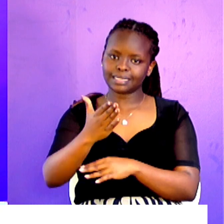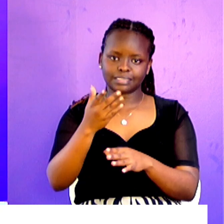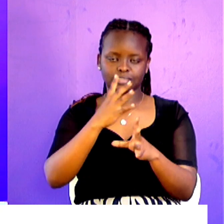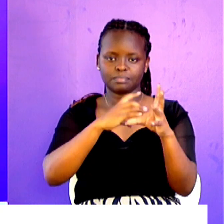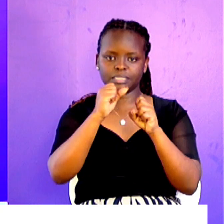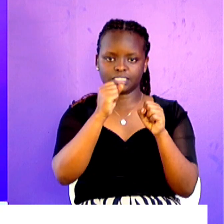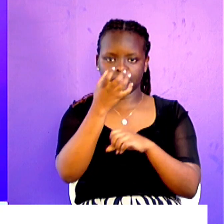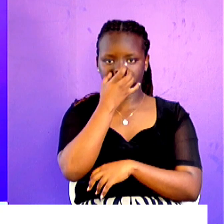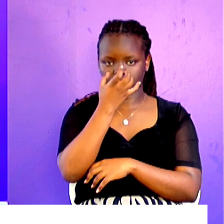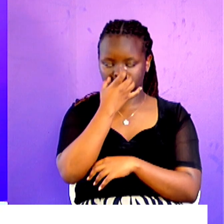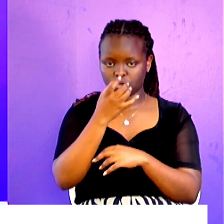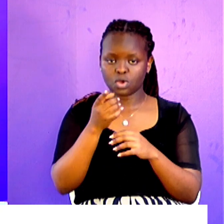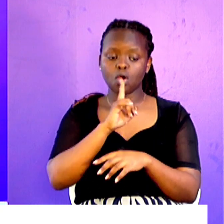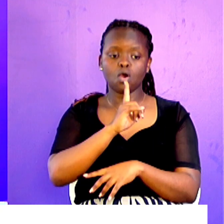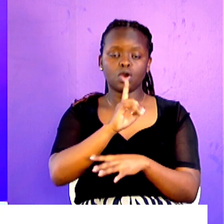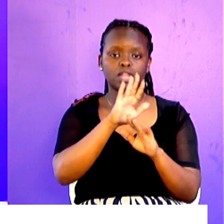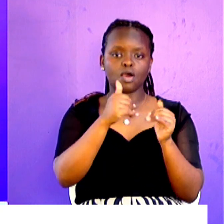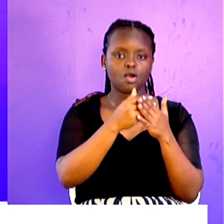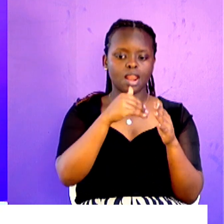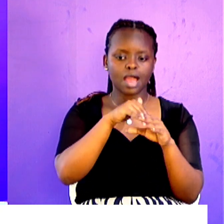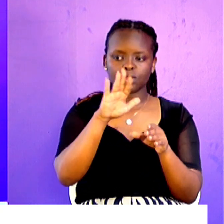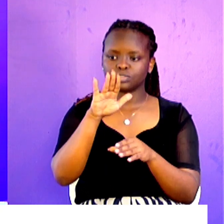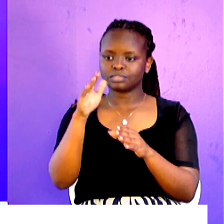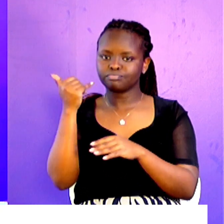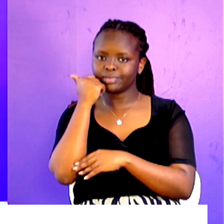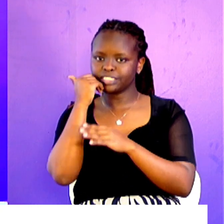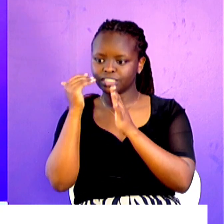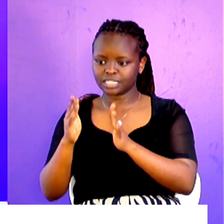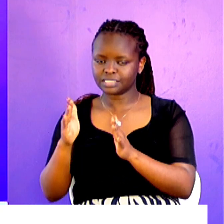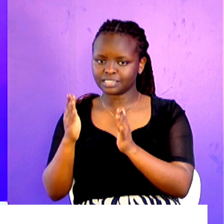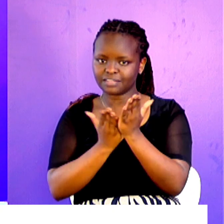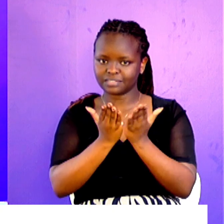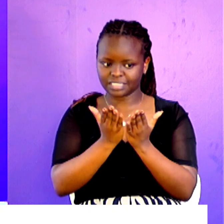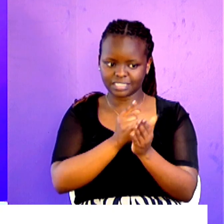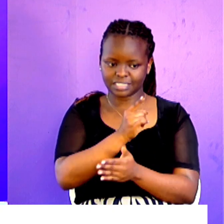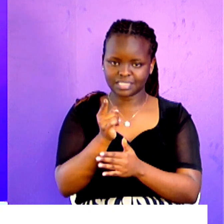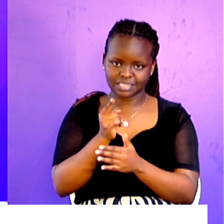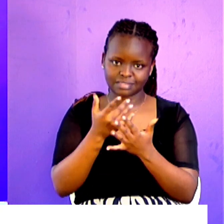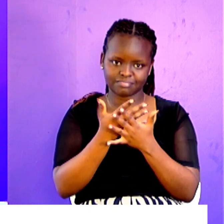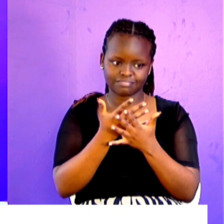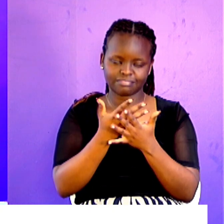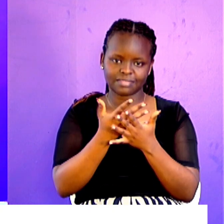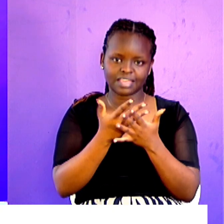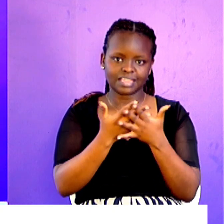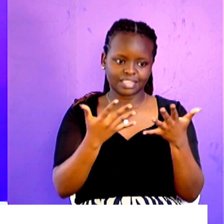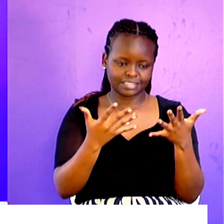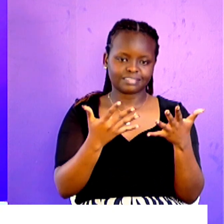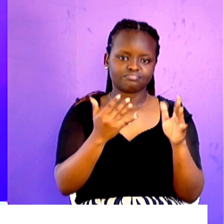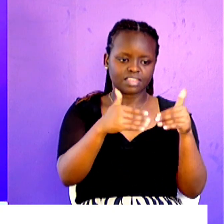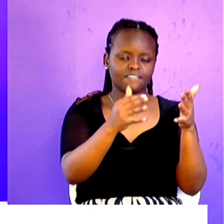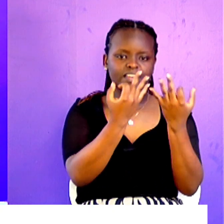who has ordered that all outpatient services at these facilities be offered free of